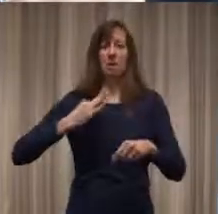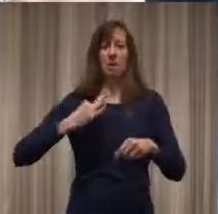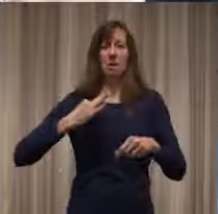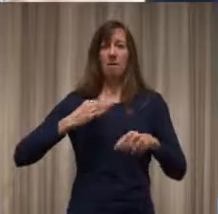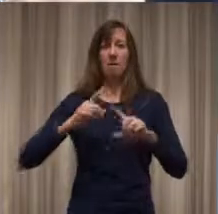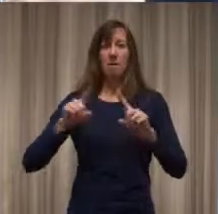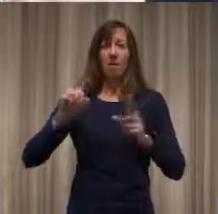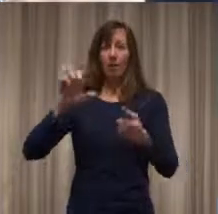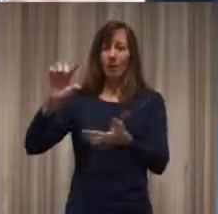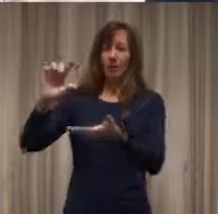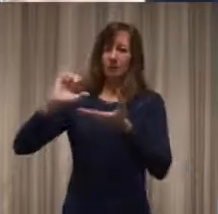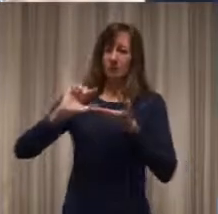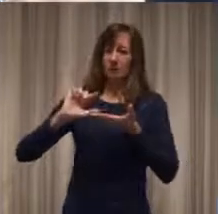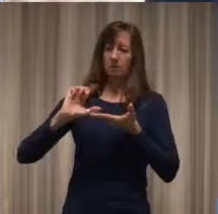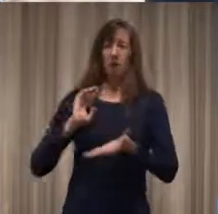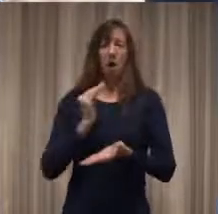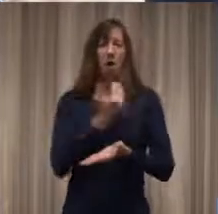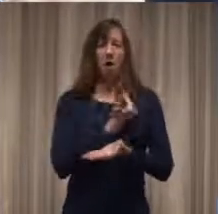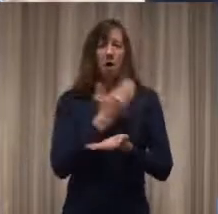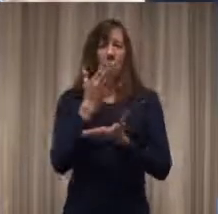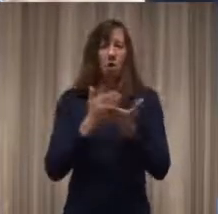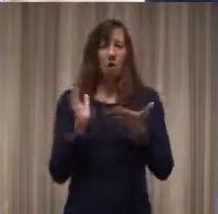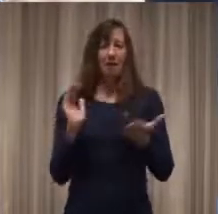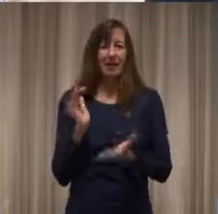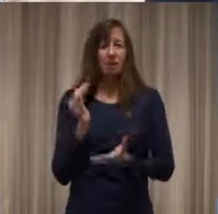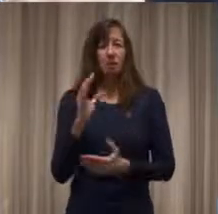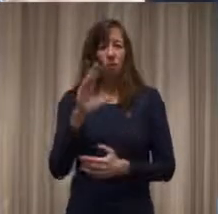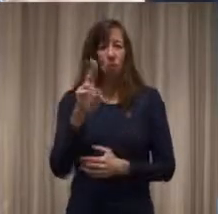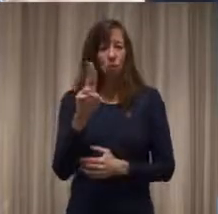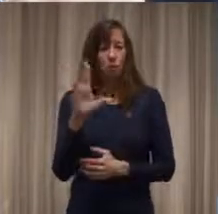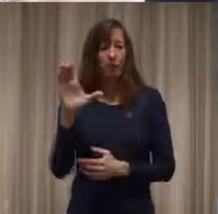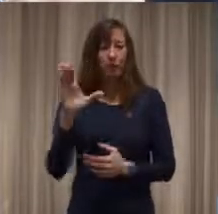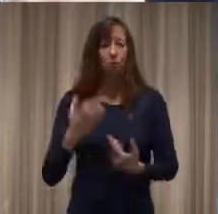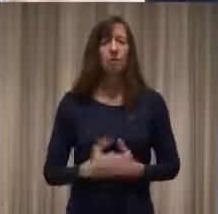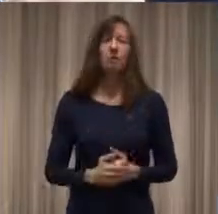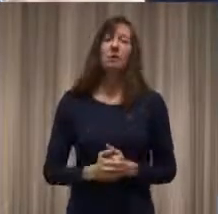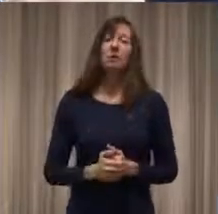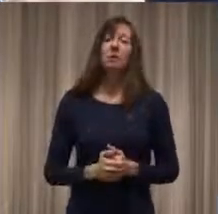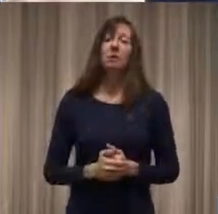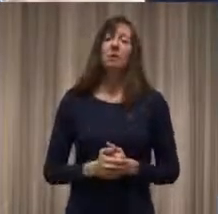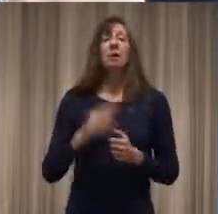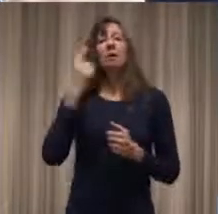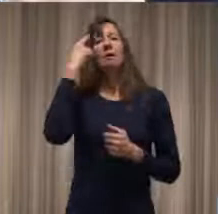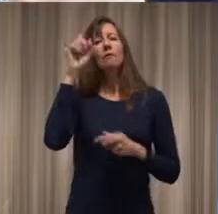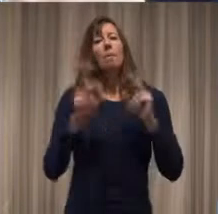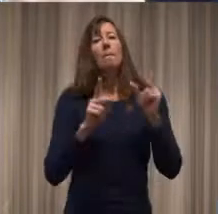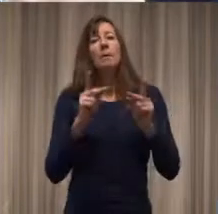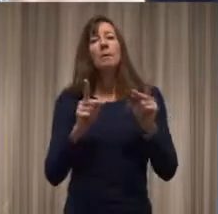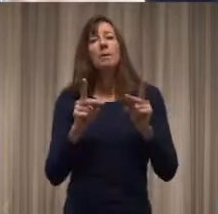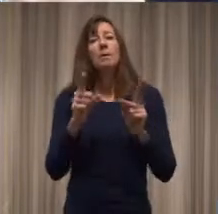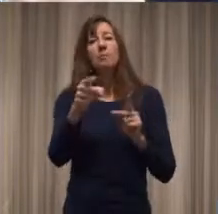the county. For anybody that has reached out to us,